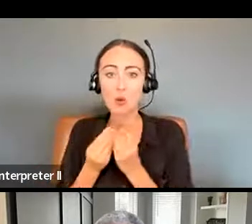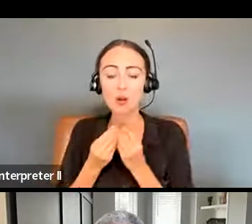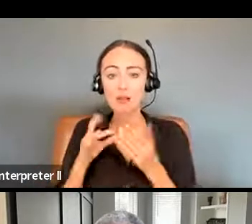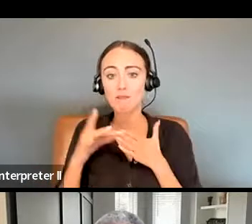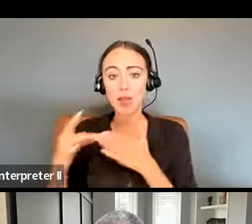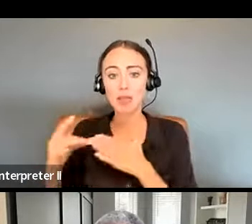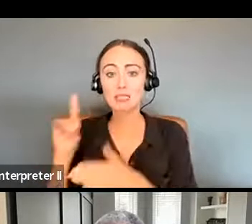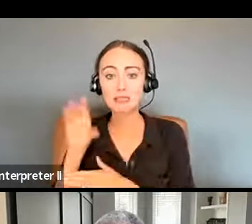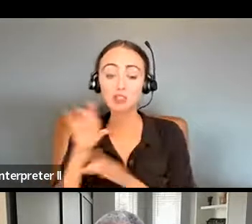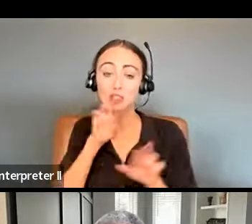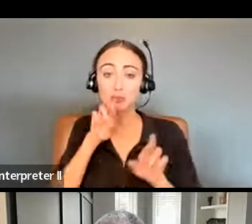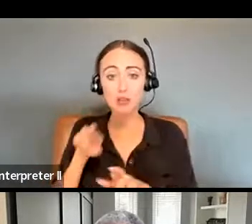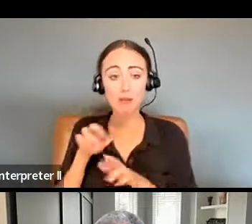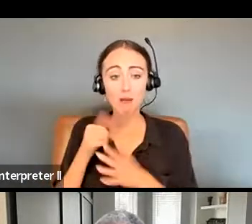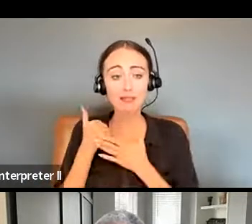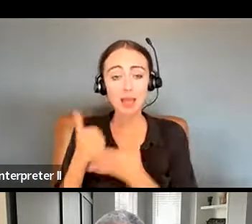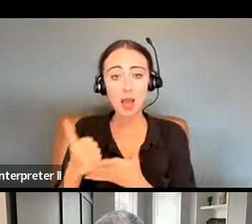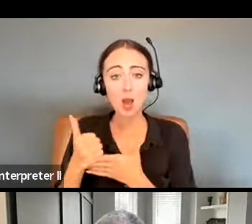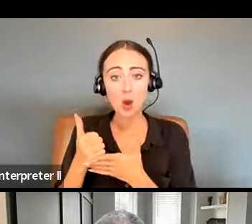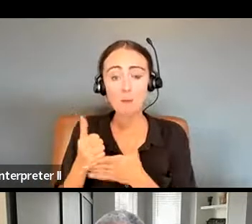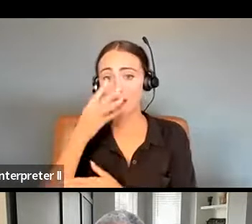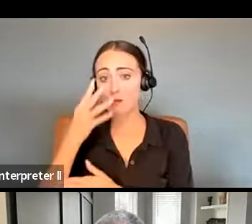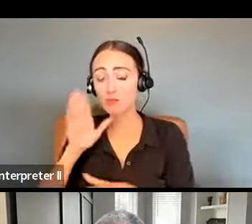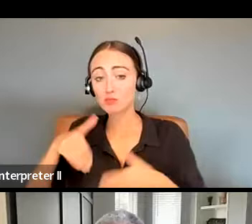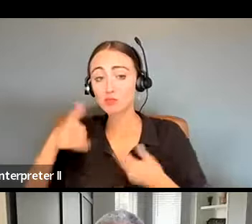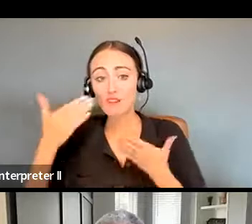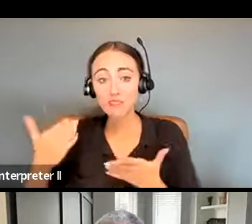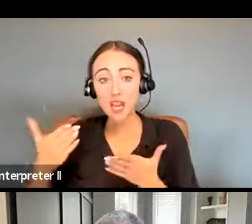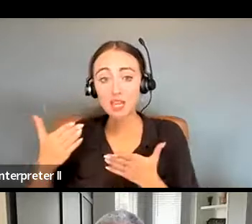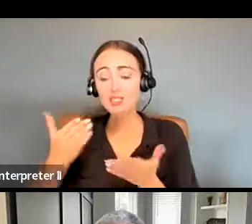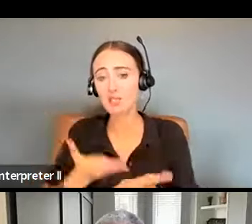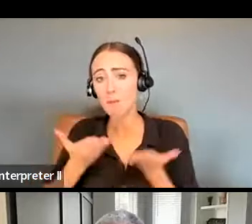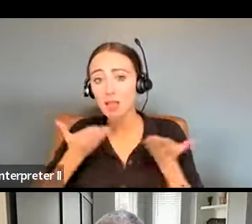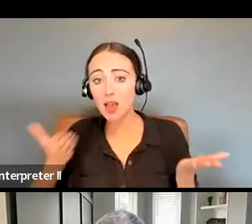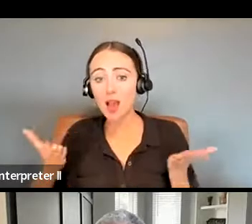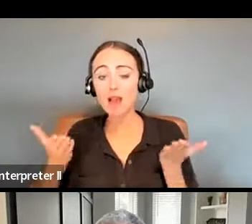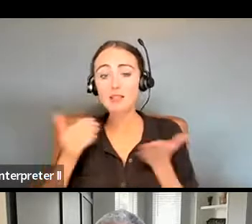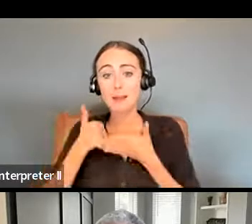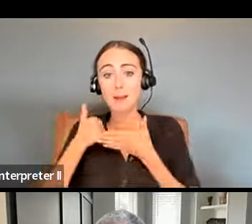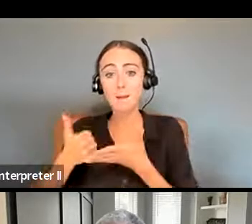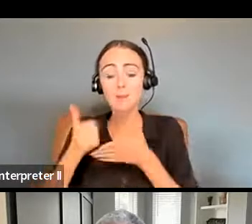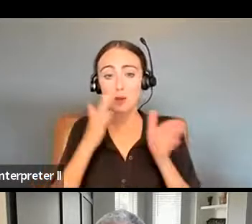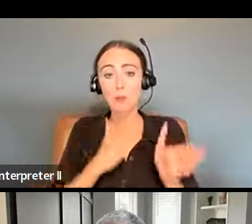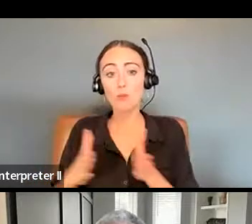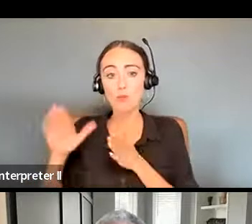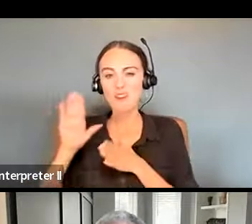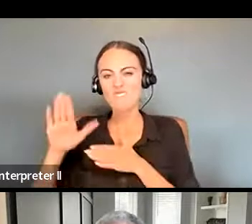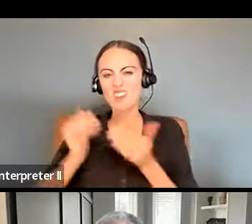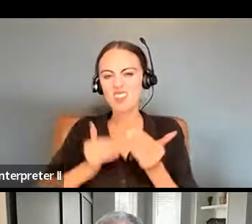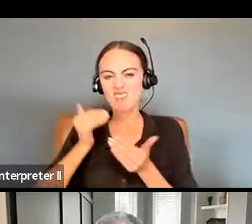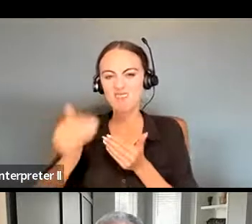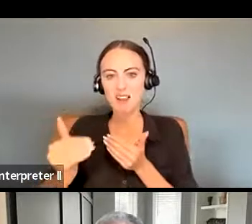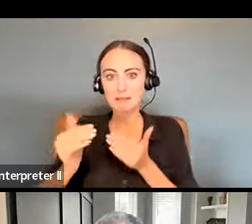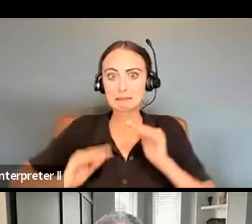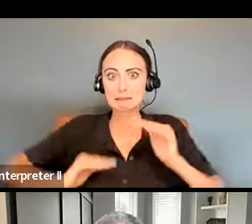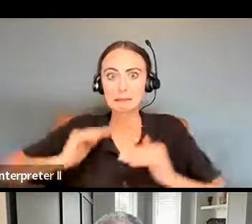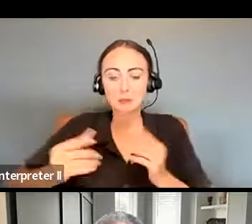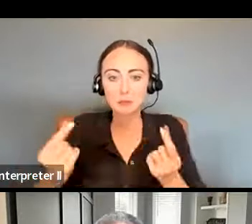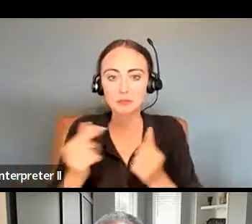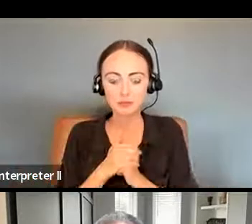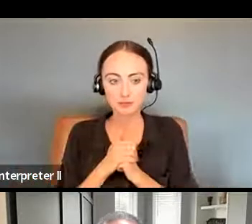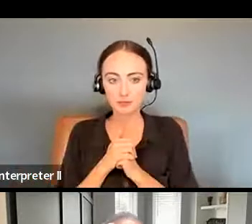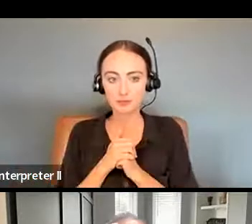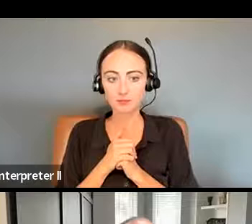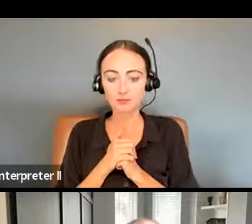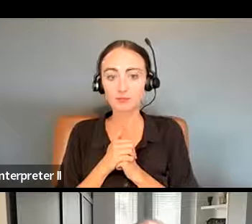DC's response, helping greet immigrants, provided needing supplies, and helping them prepare for their next steps.